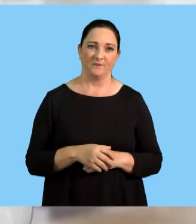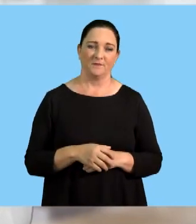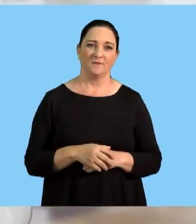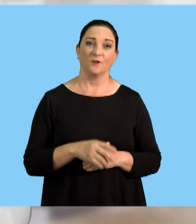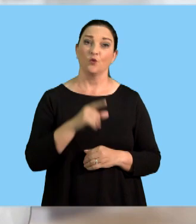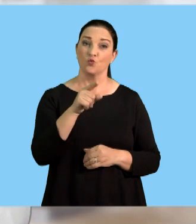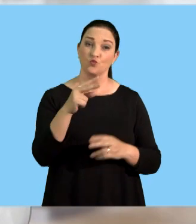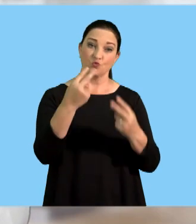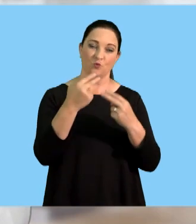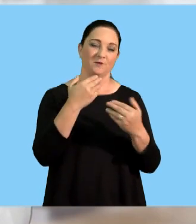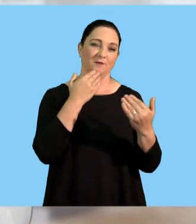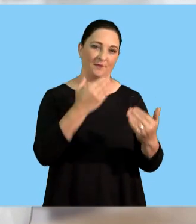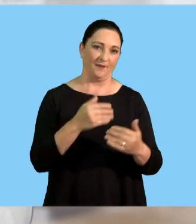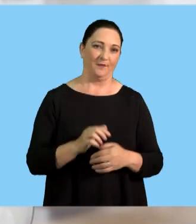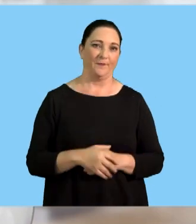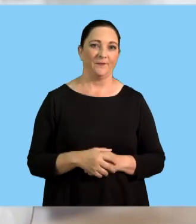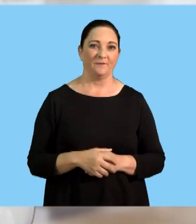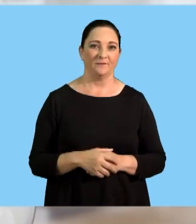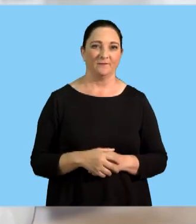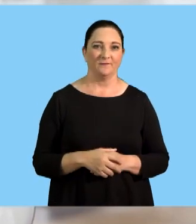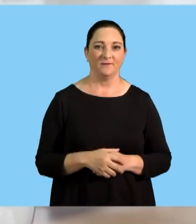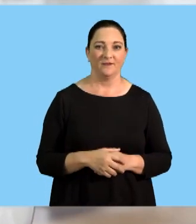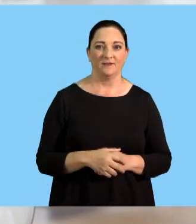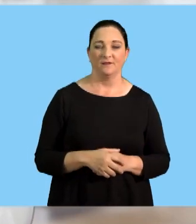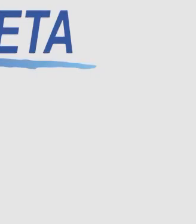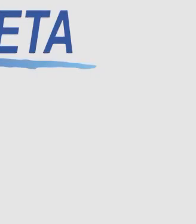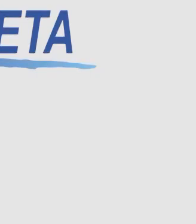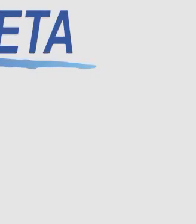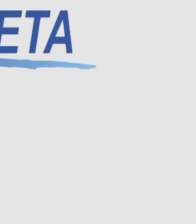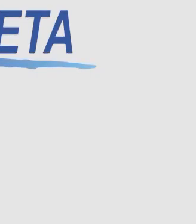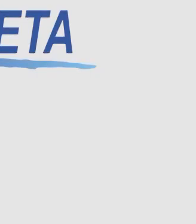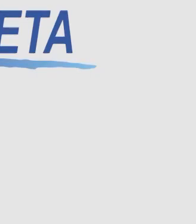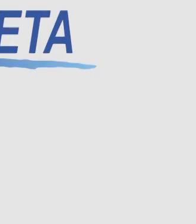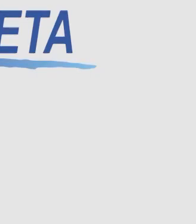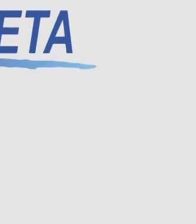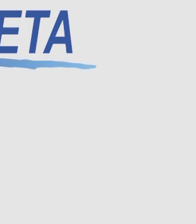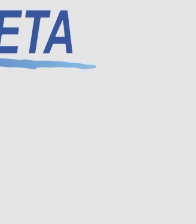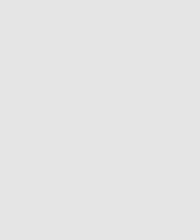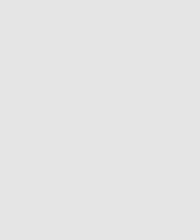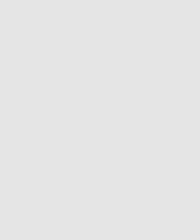insurance. And thank you for watching our lessons.